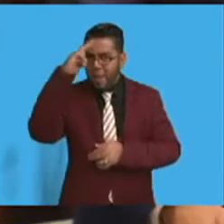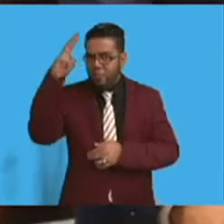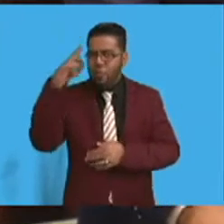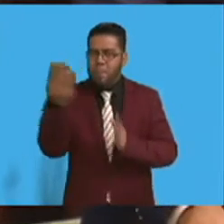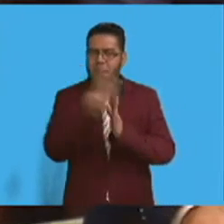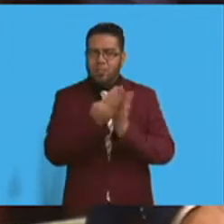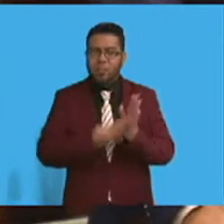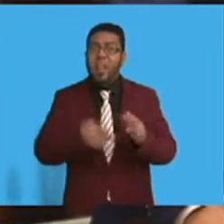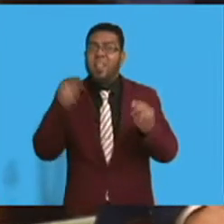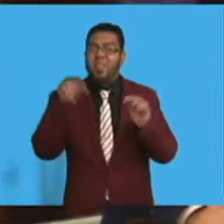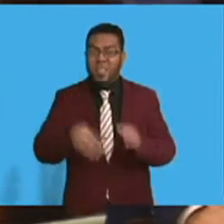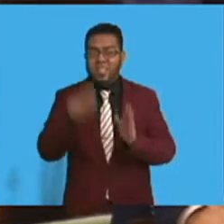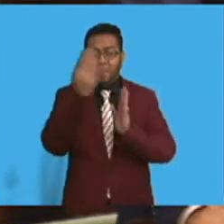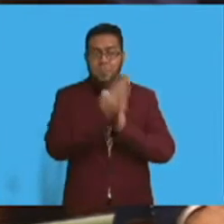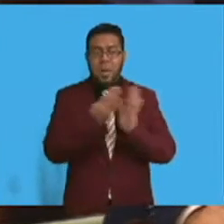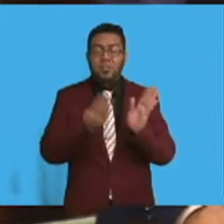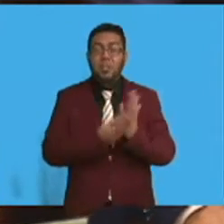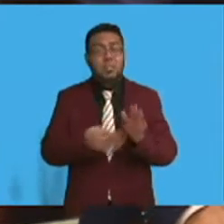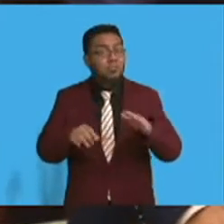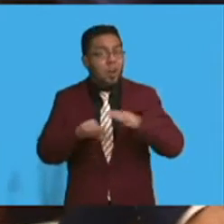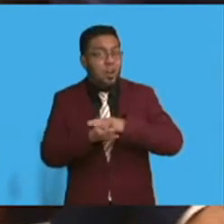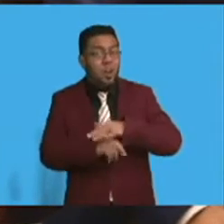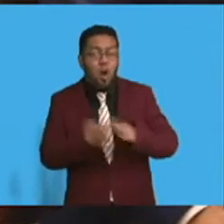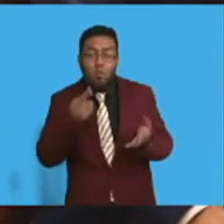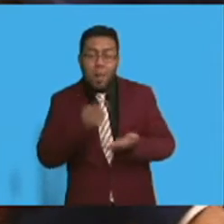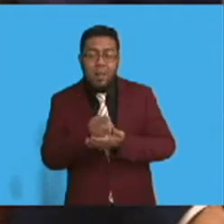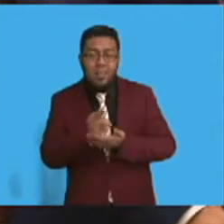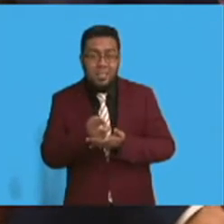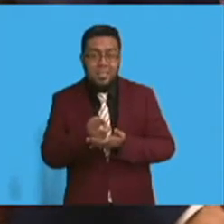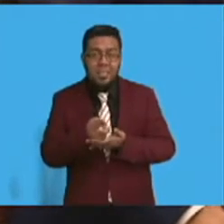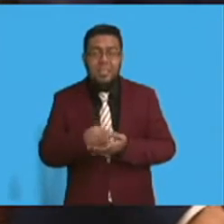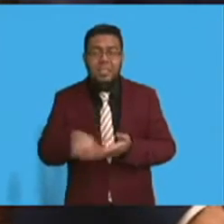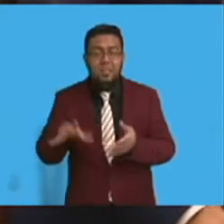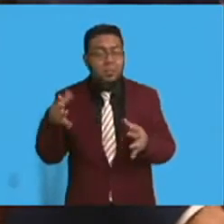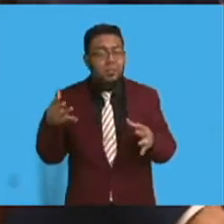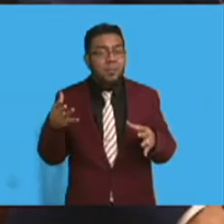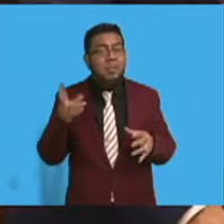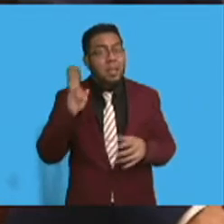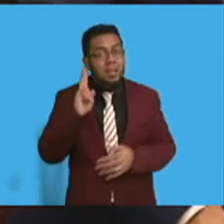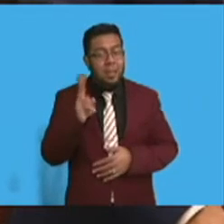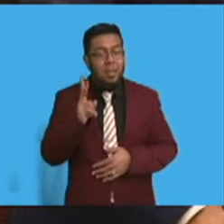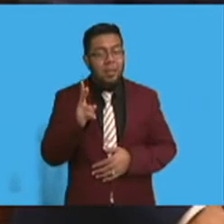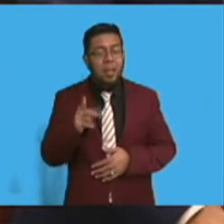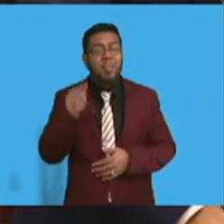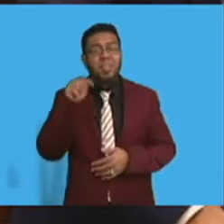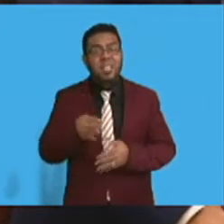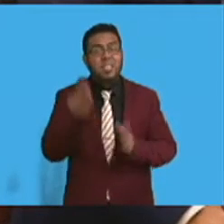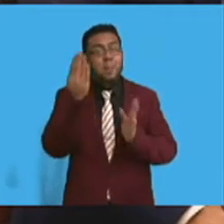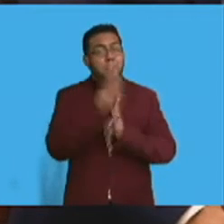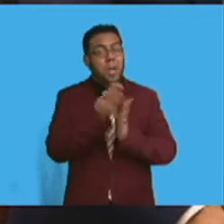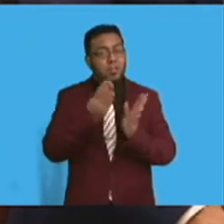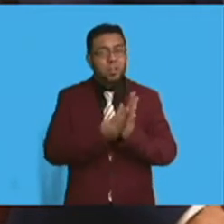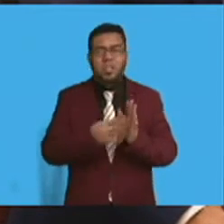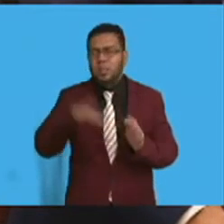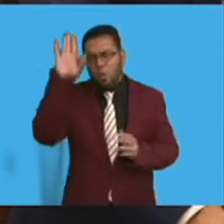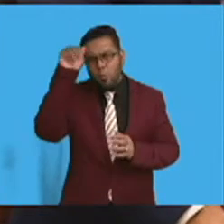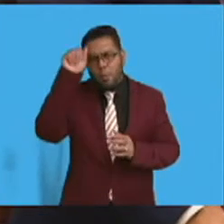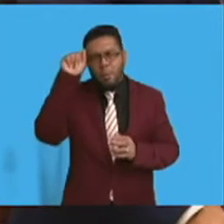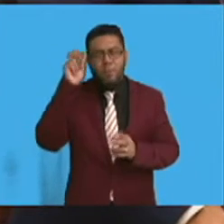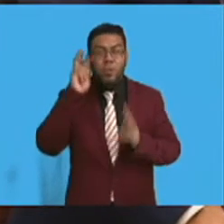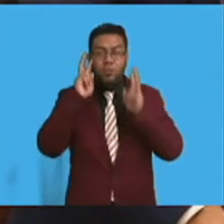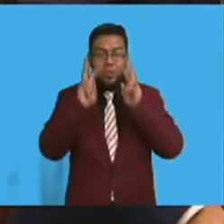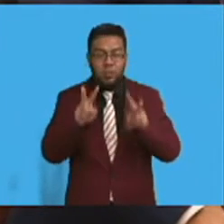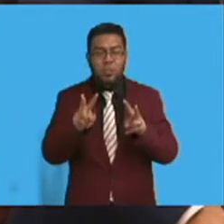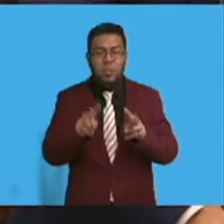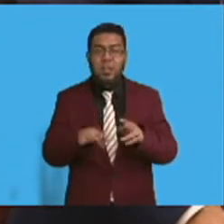Madam Speaker, this budget that is grounded in reality, defined by its responsibility, and again, Madam Speaker, this budget will be remembered for its vision and the